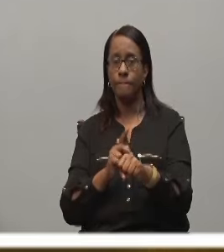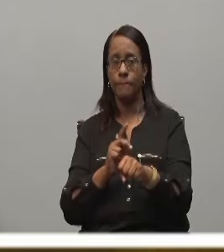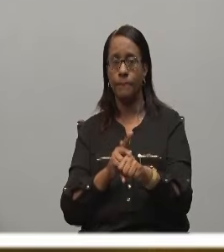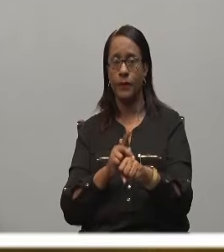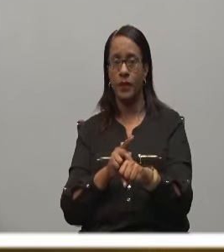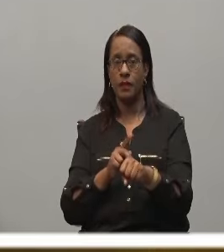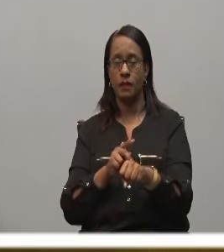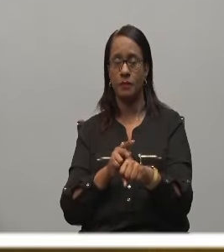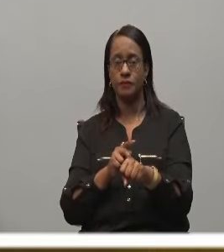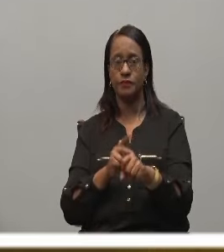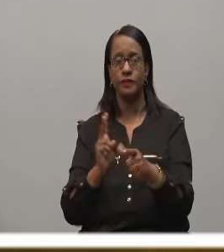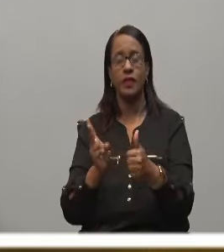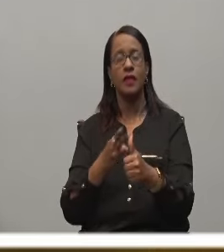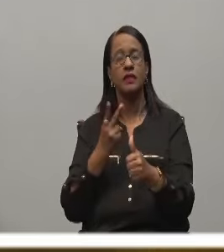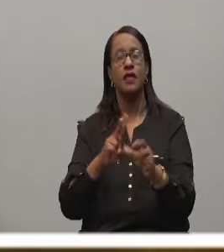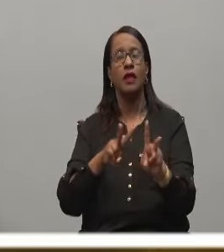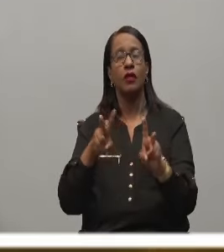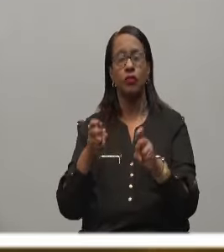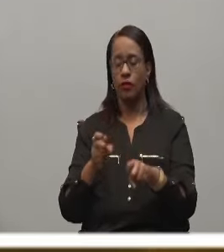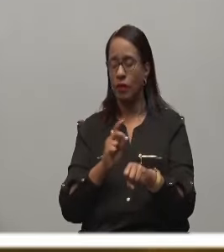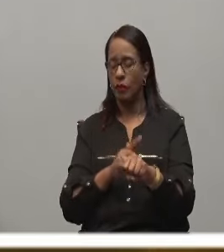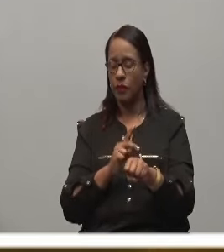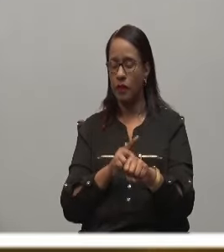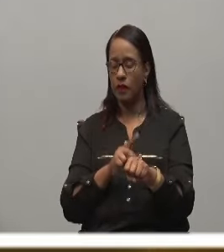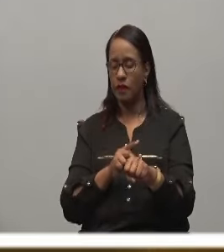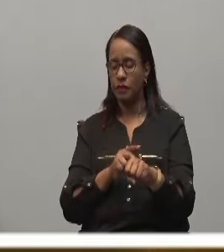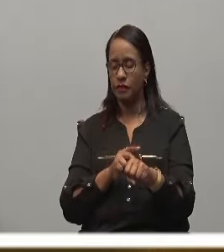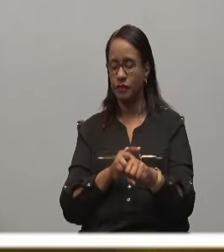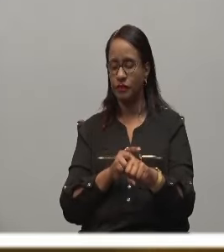from Peter, where he says, now